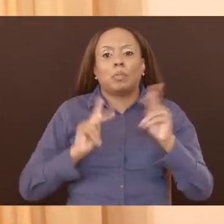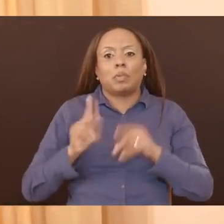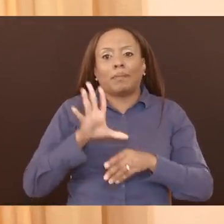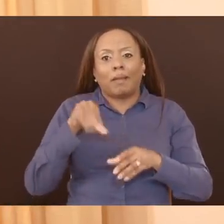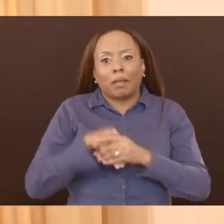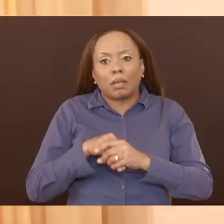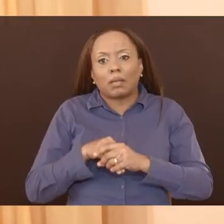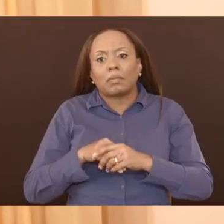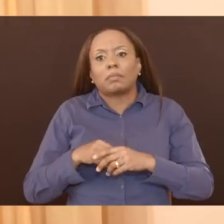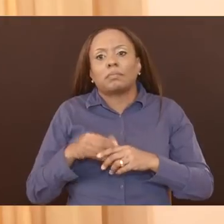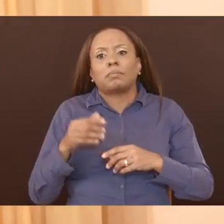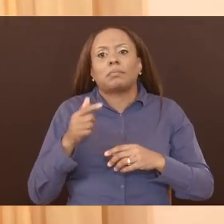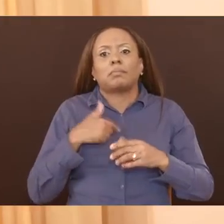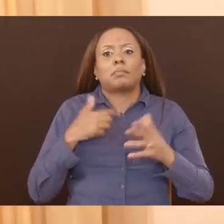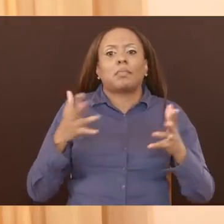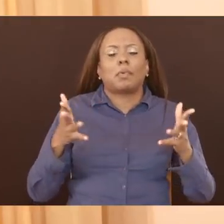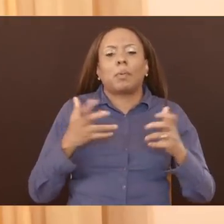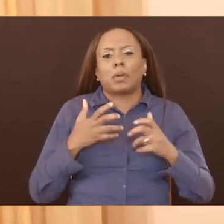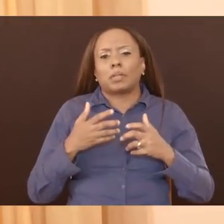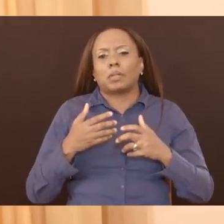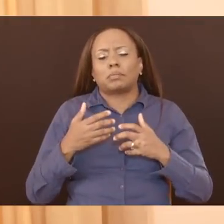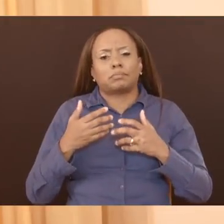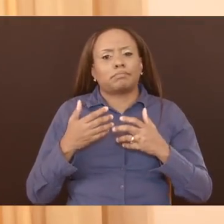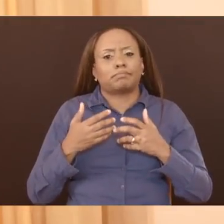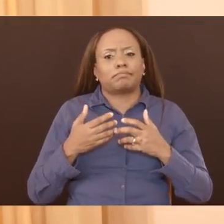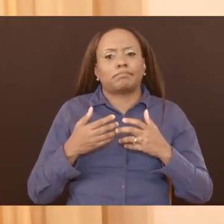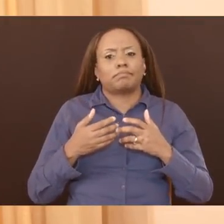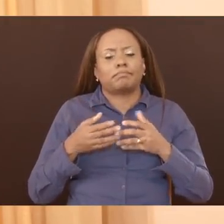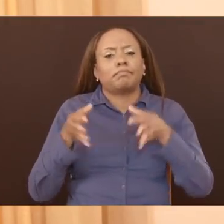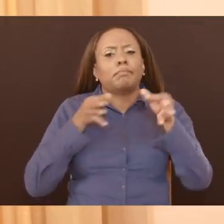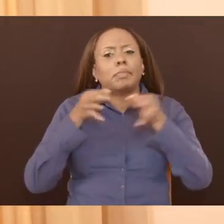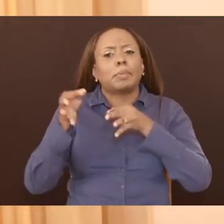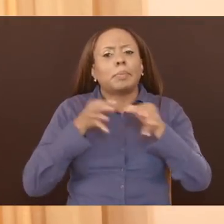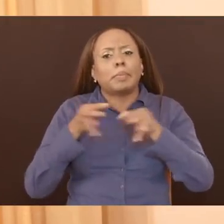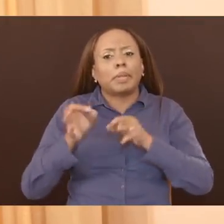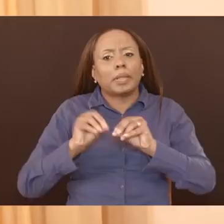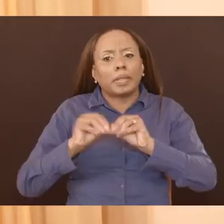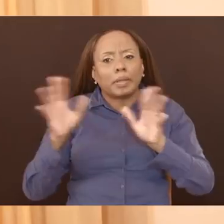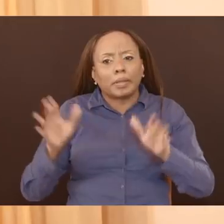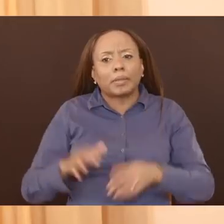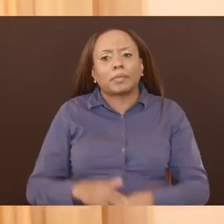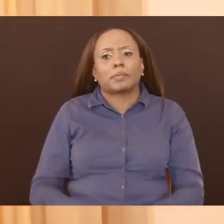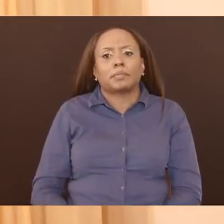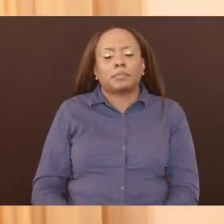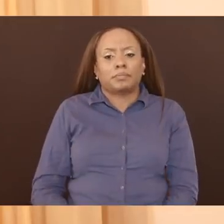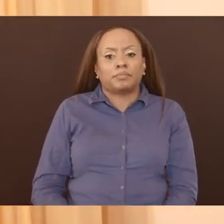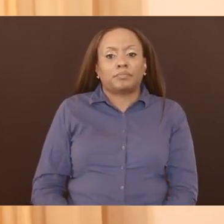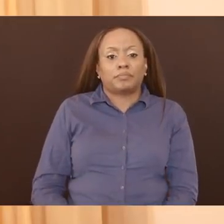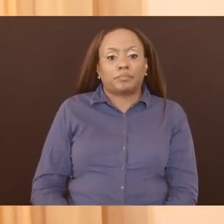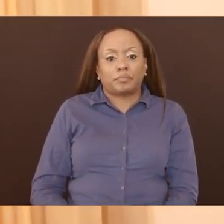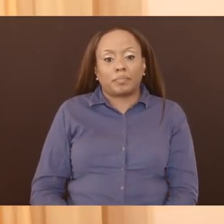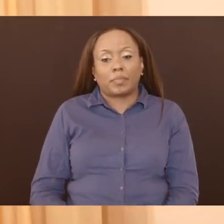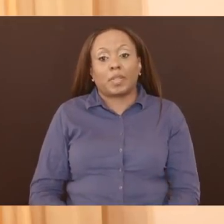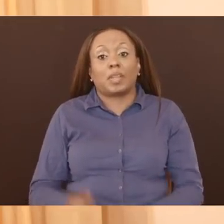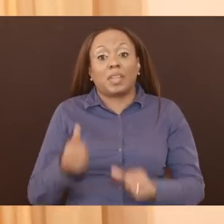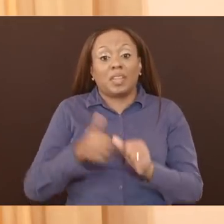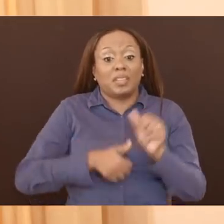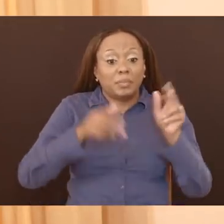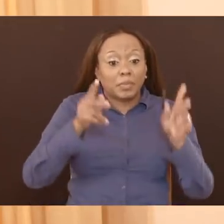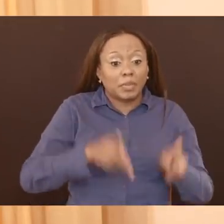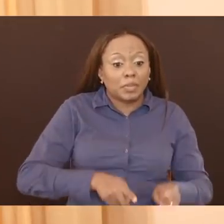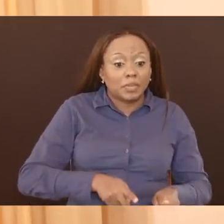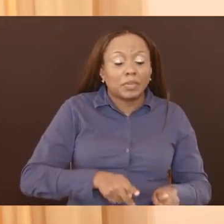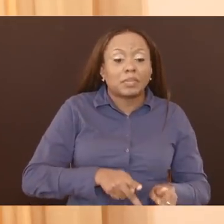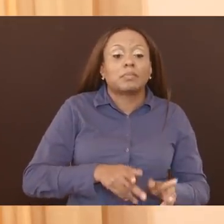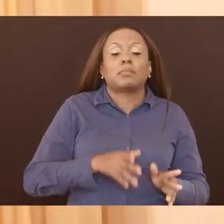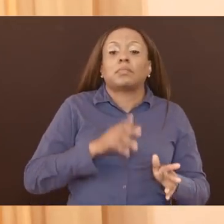want to use a simple theme that keeps coming to us as a government. Each one, reach one. Each one of us,